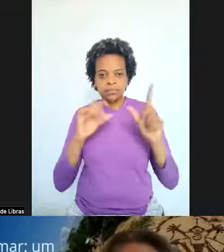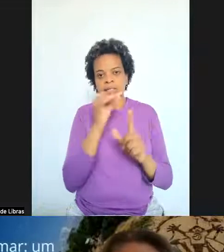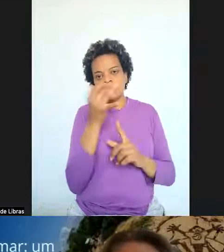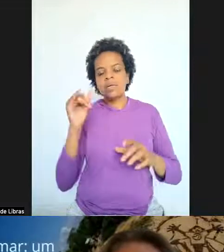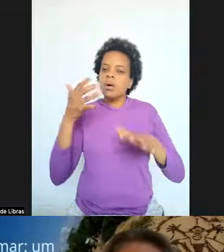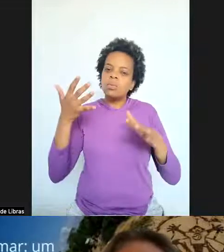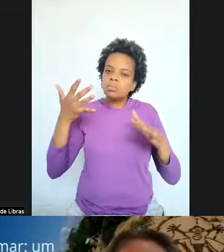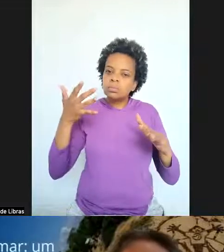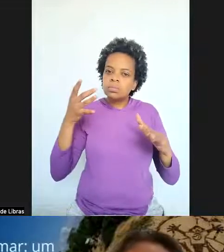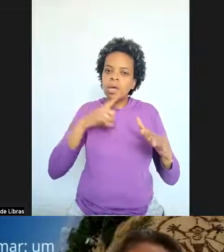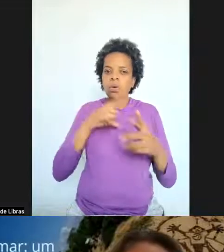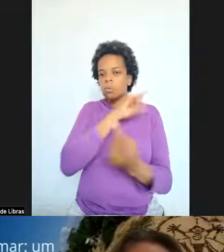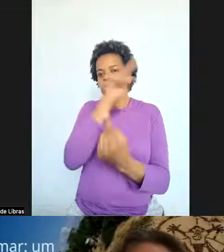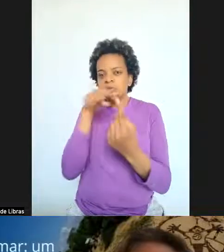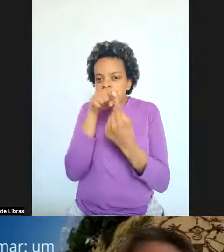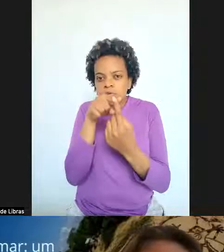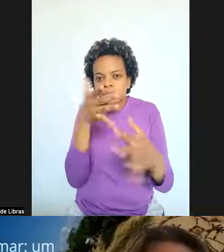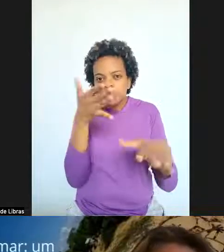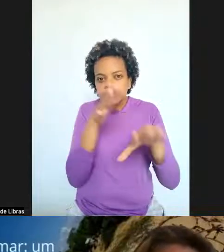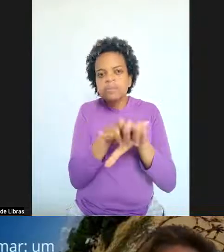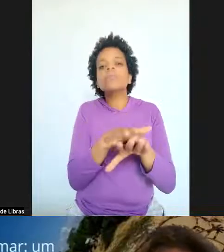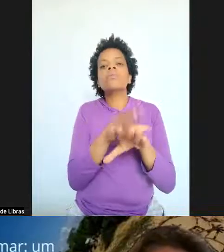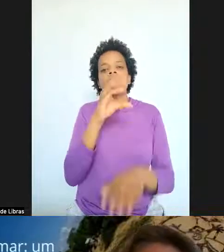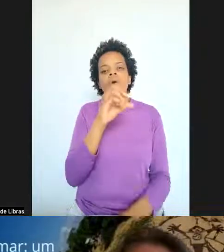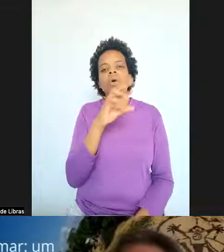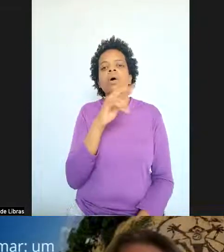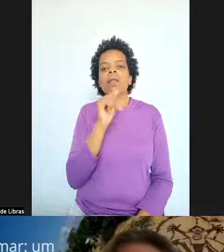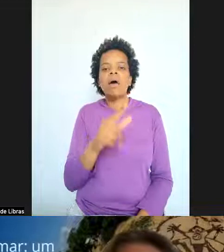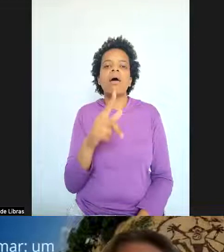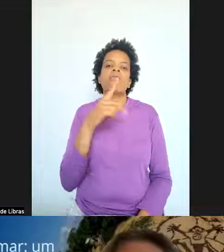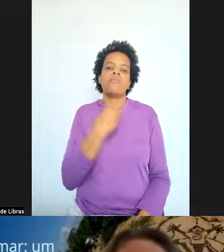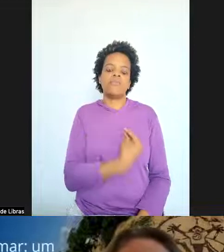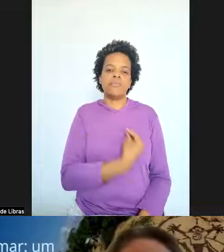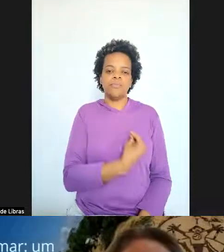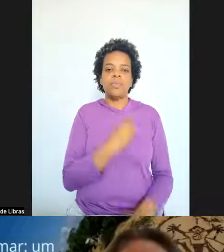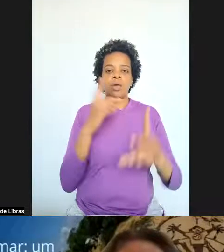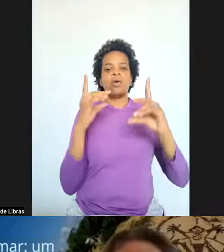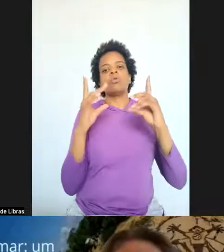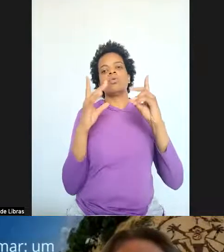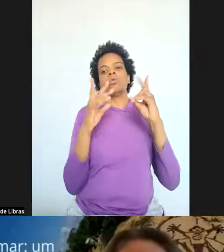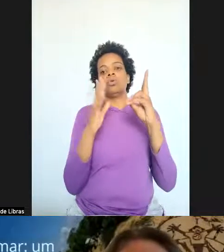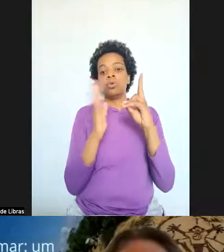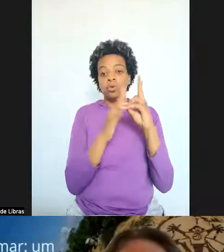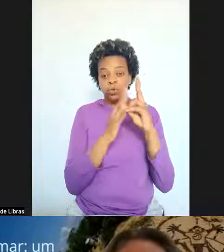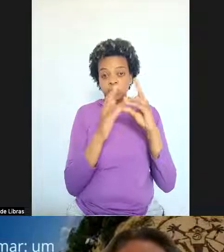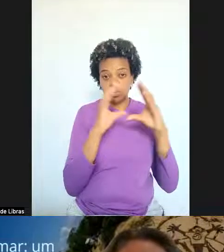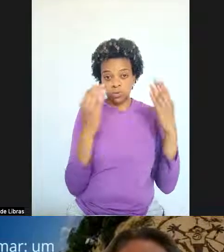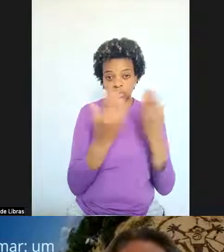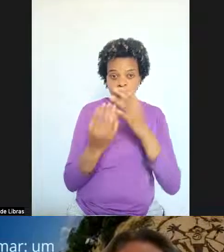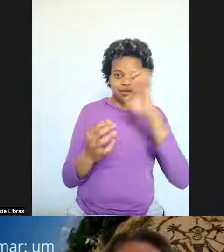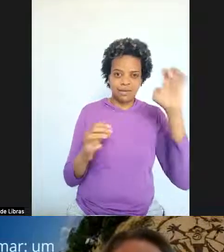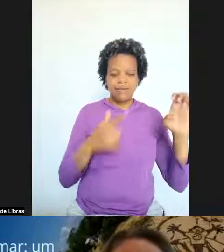on. Here you have some inclusion actions. These are from Coral Vivo. In the